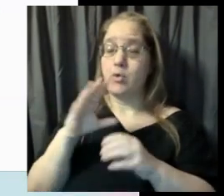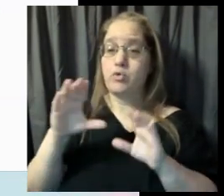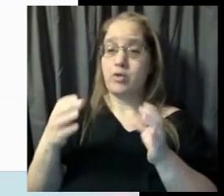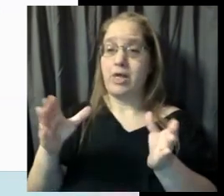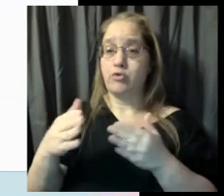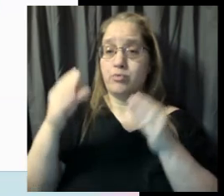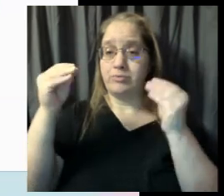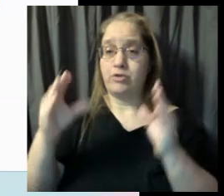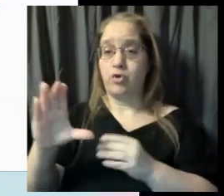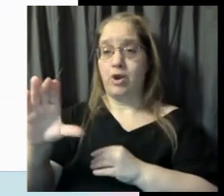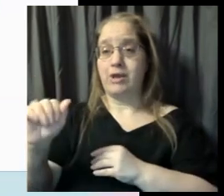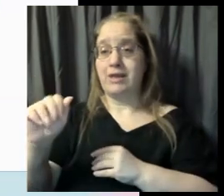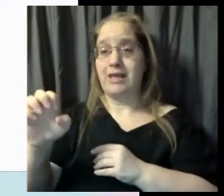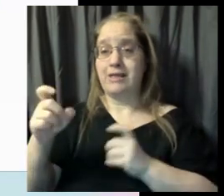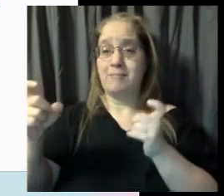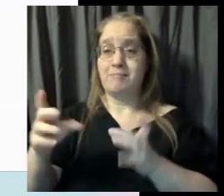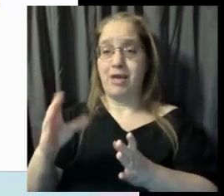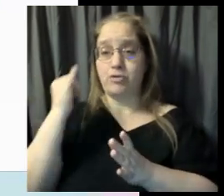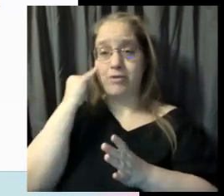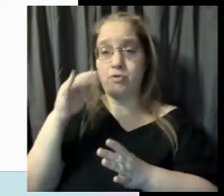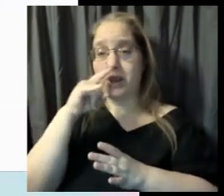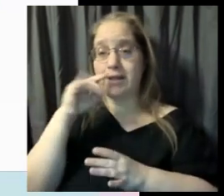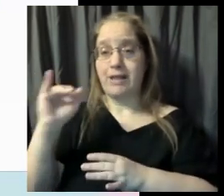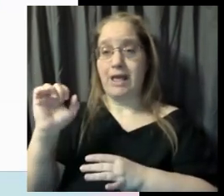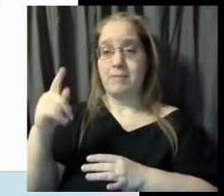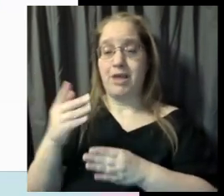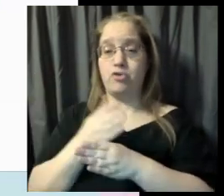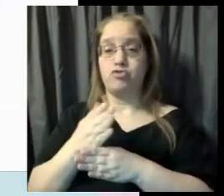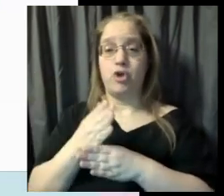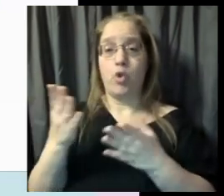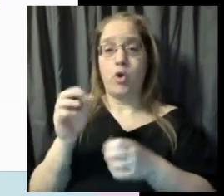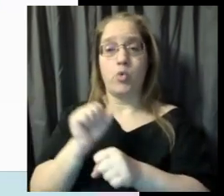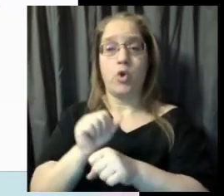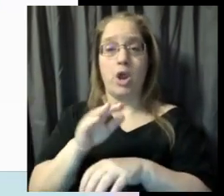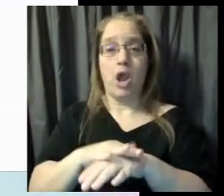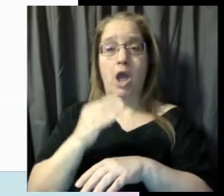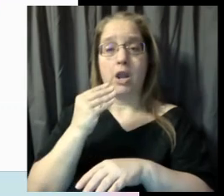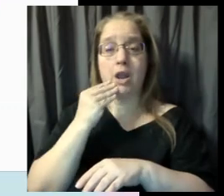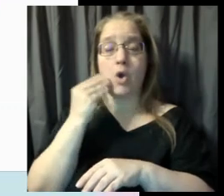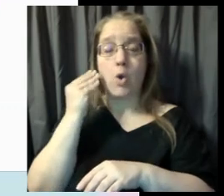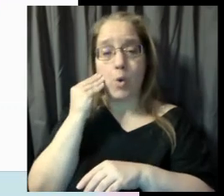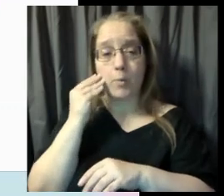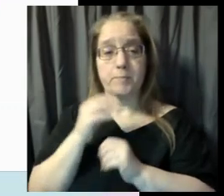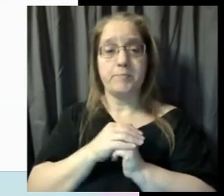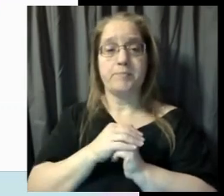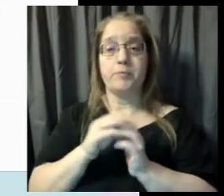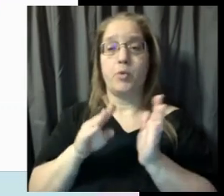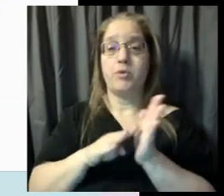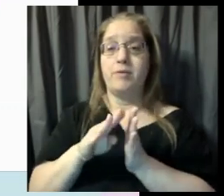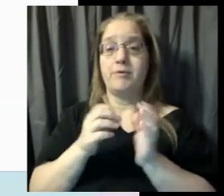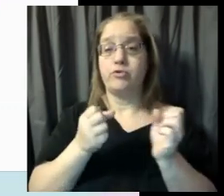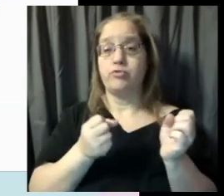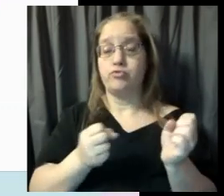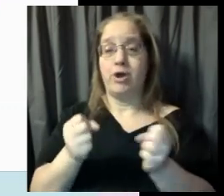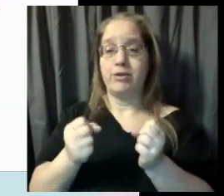has an IEP and share what you're working at home with the child. When developing strategies to support your child's